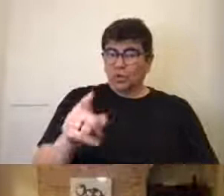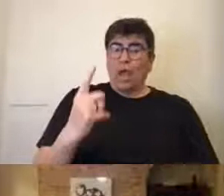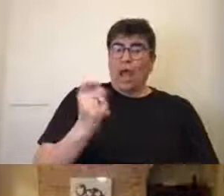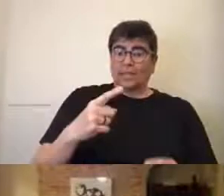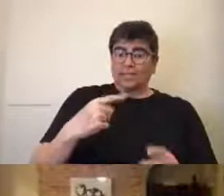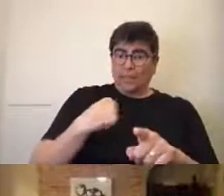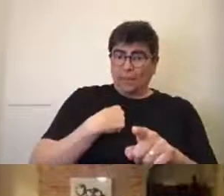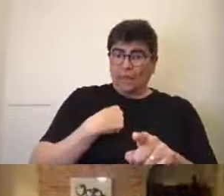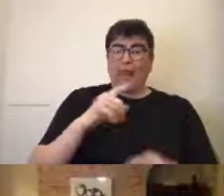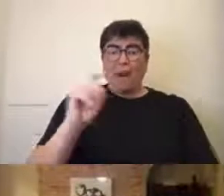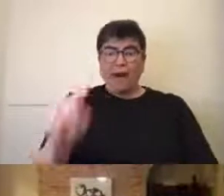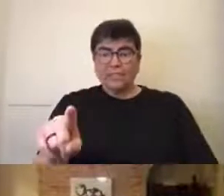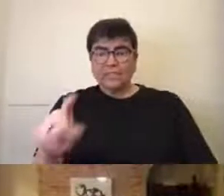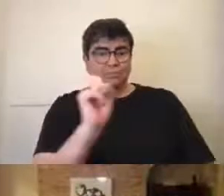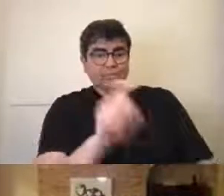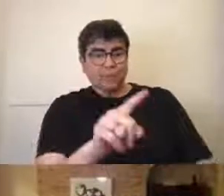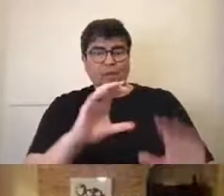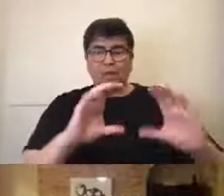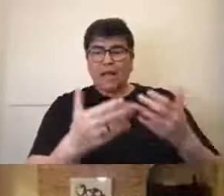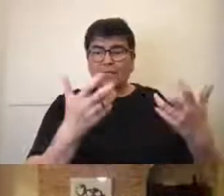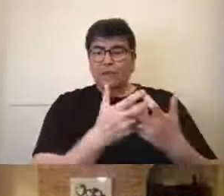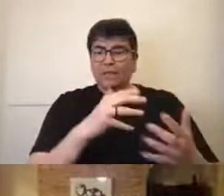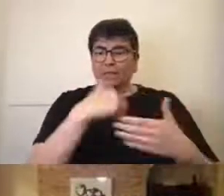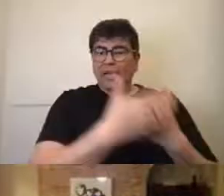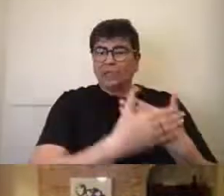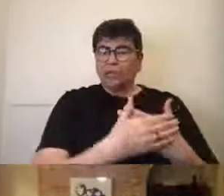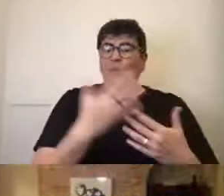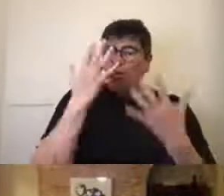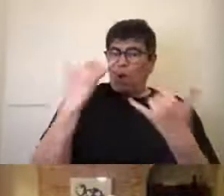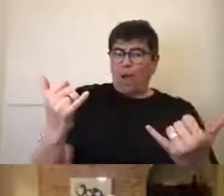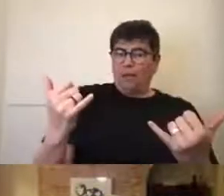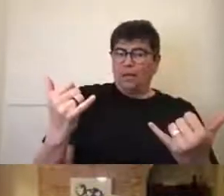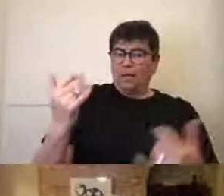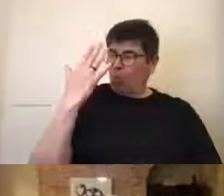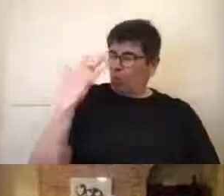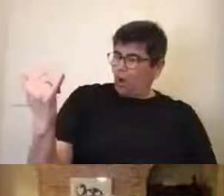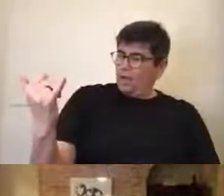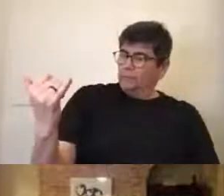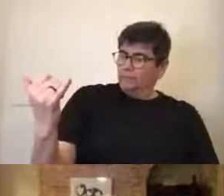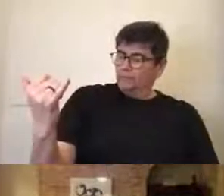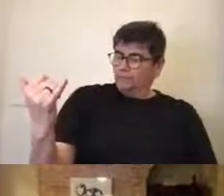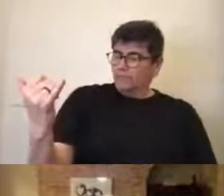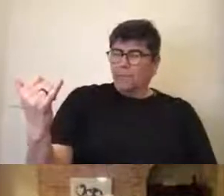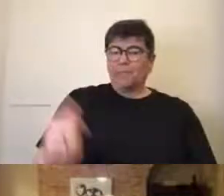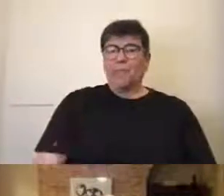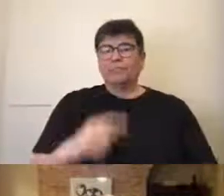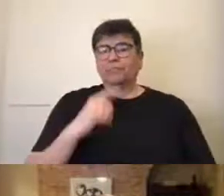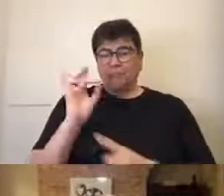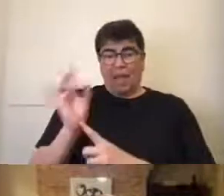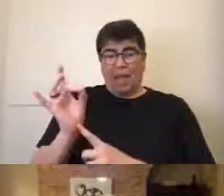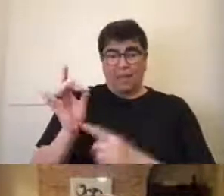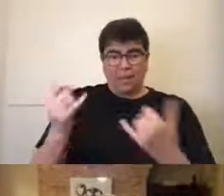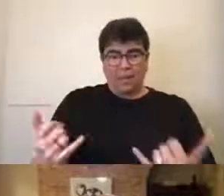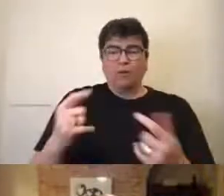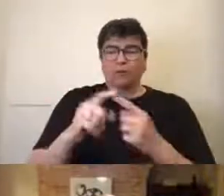me, asking your classmate next to you is why. We have, let's say, 8 minutes now